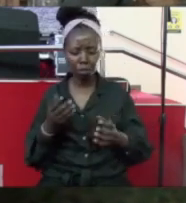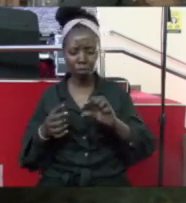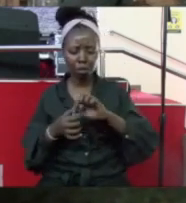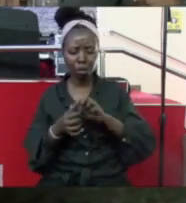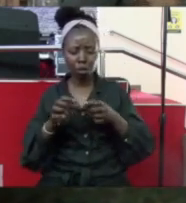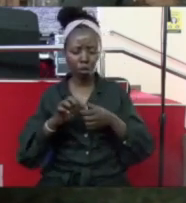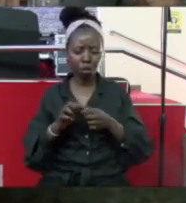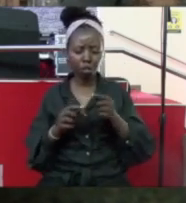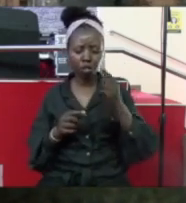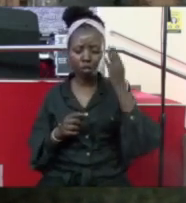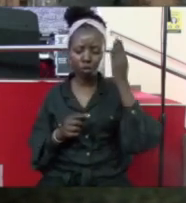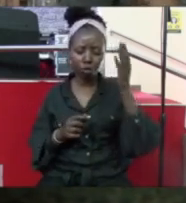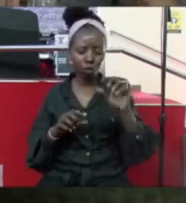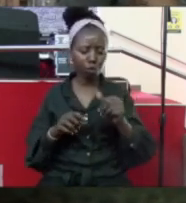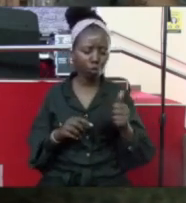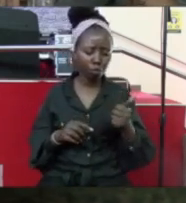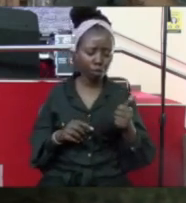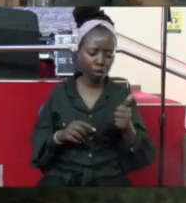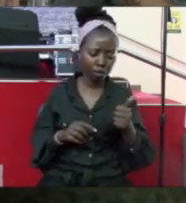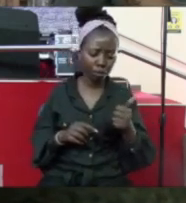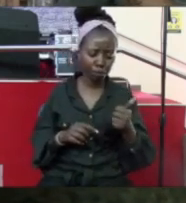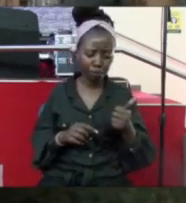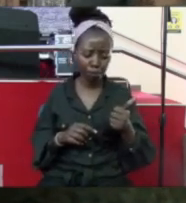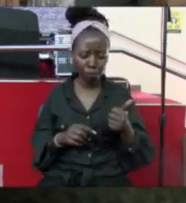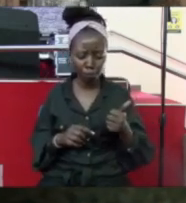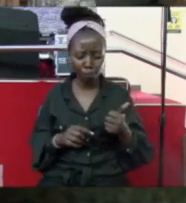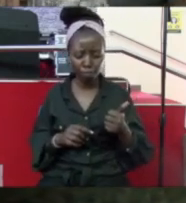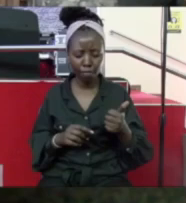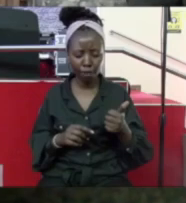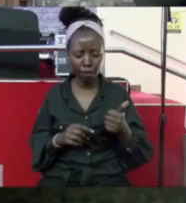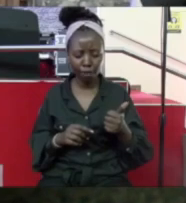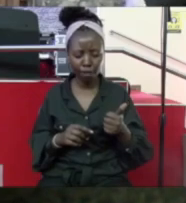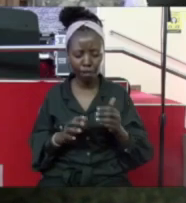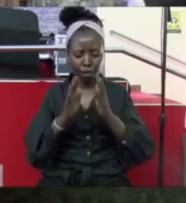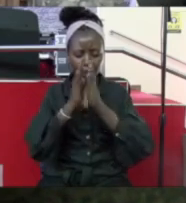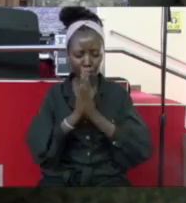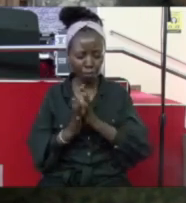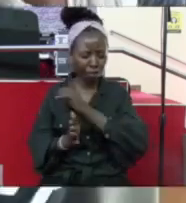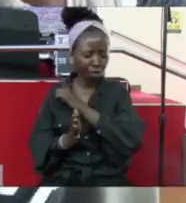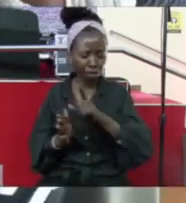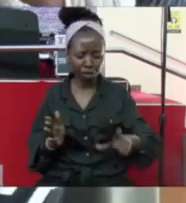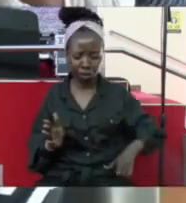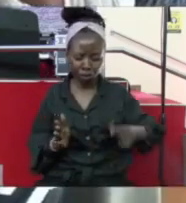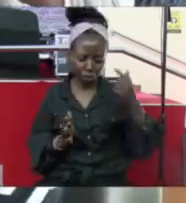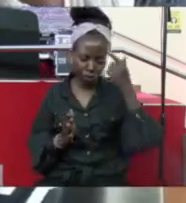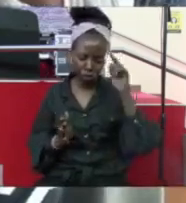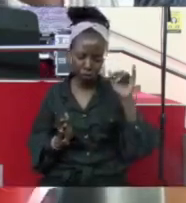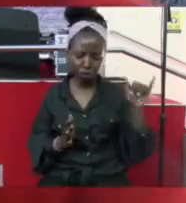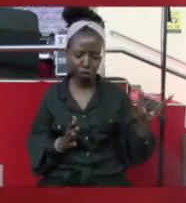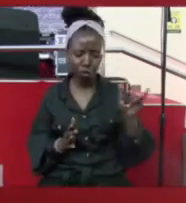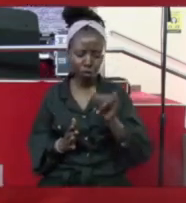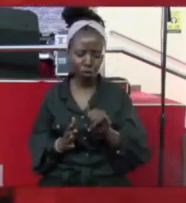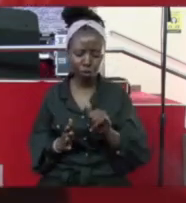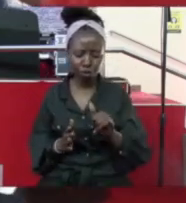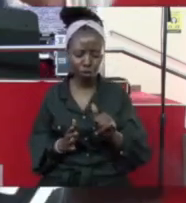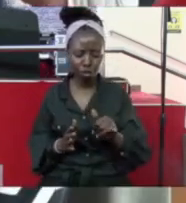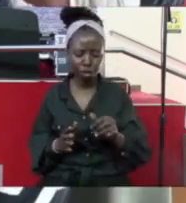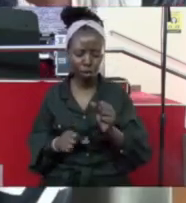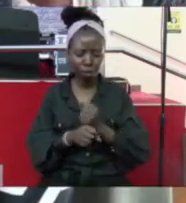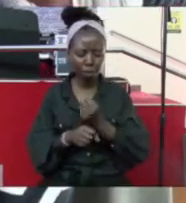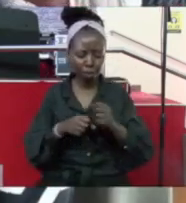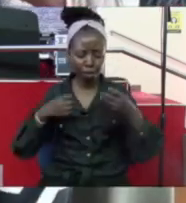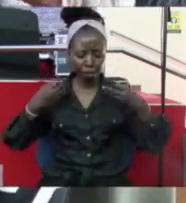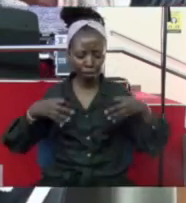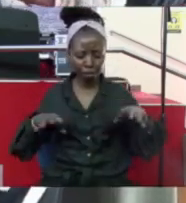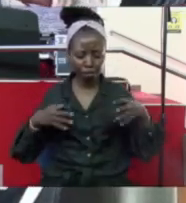as the true vine. Na hawajaunganishwa kwako kama mzabibu wa kweli. How I pray that, Lord, for them, that, Lord, they will release themselves to you. Jinsi ninavyoomba